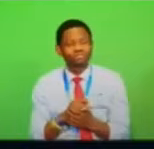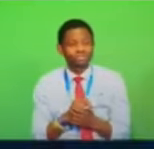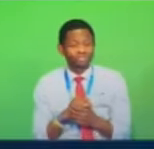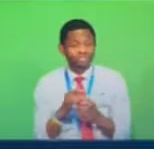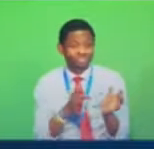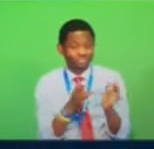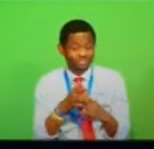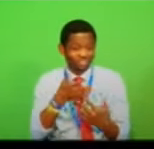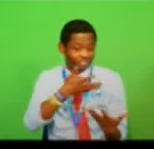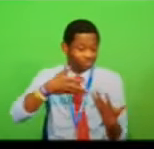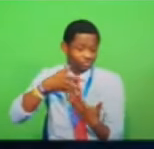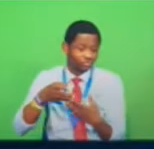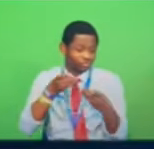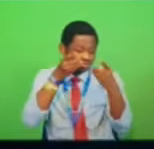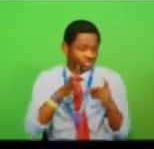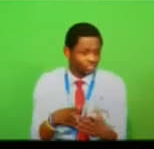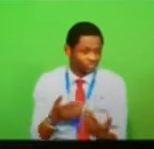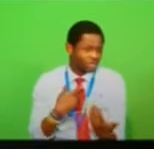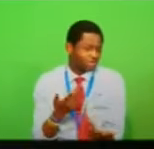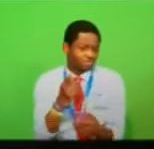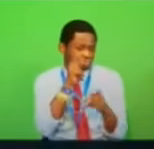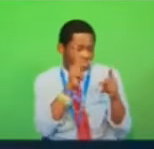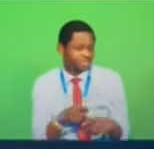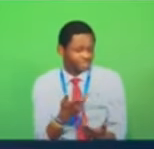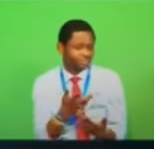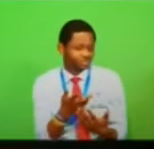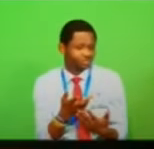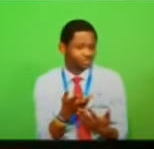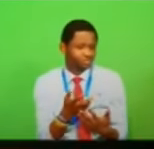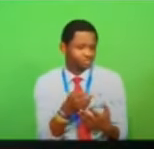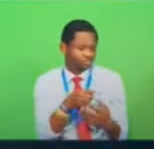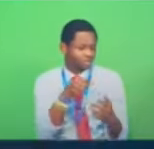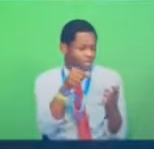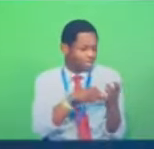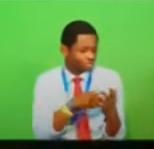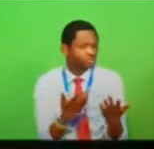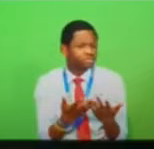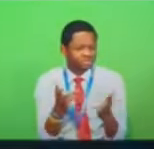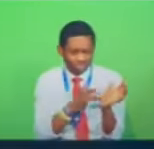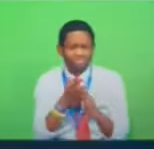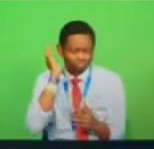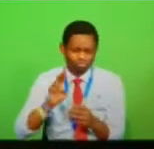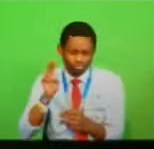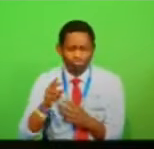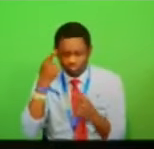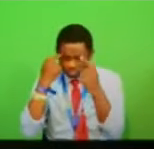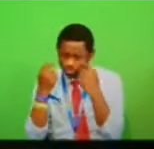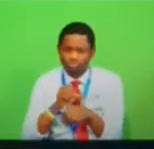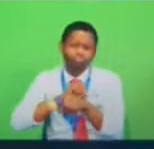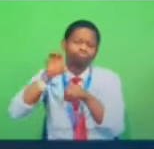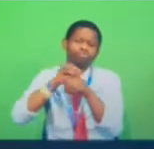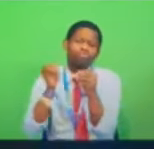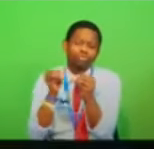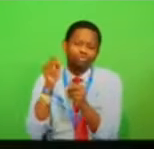a media director who is managing his account manager. Jesus would use these things because he wanted to reach